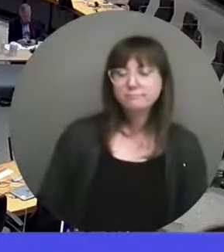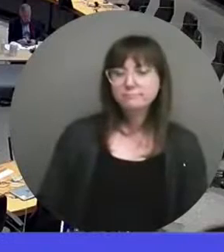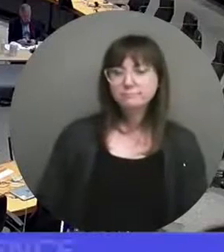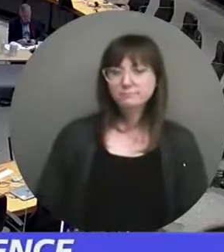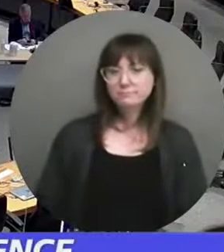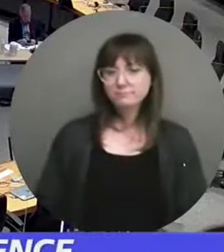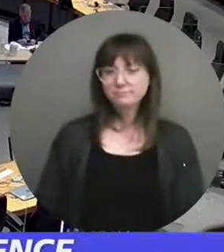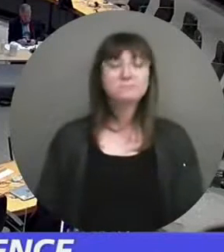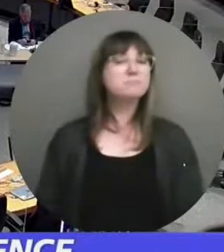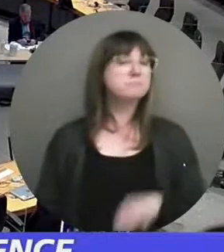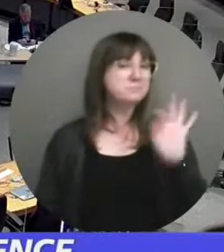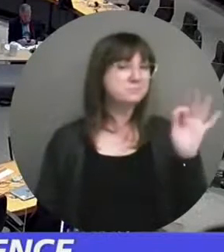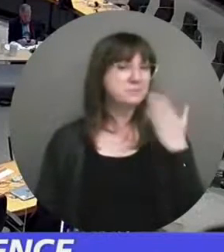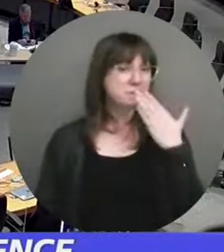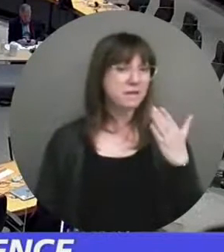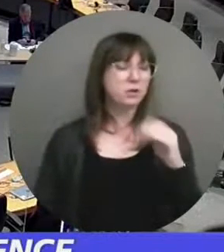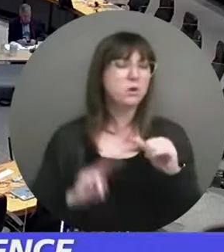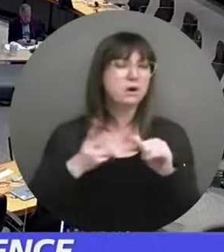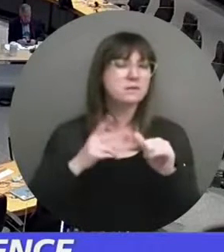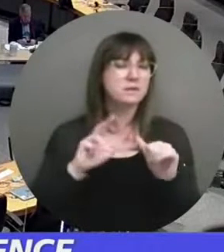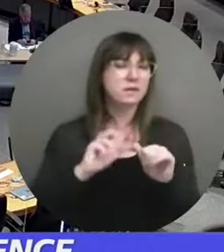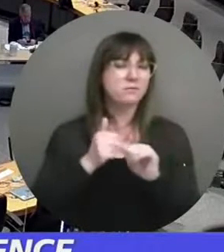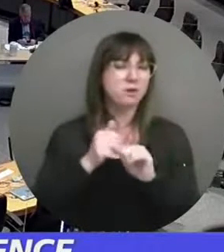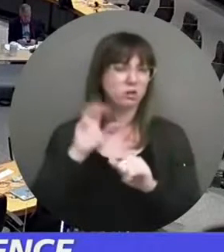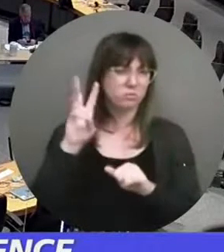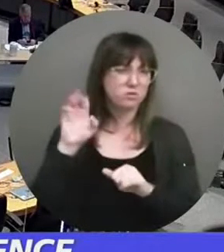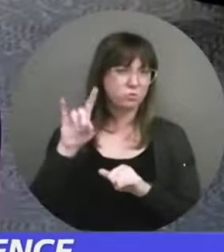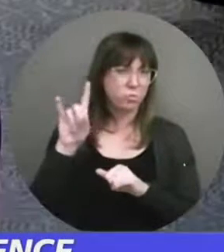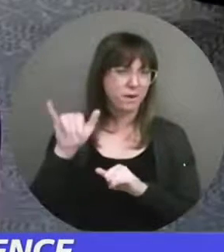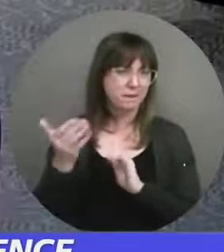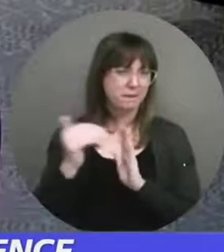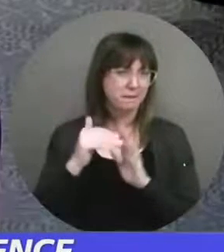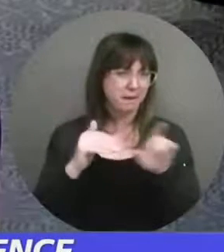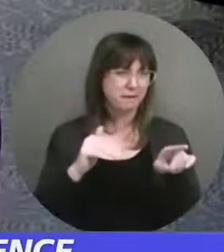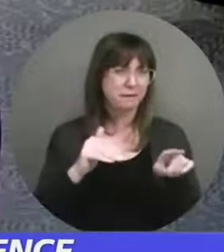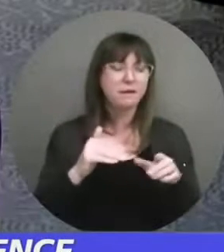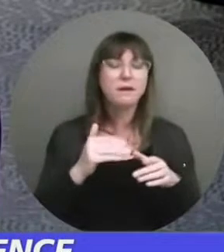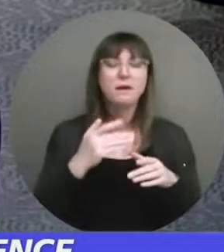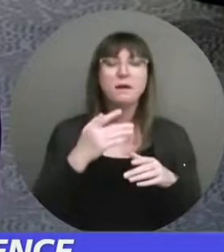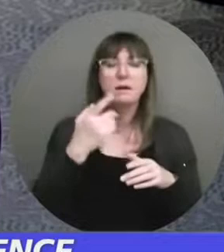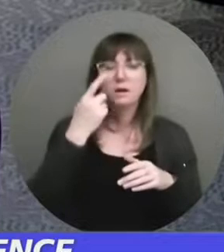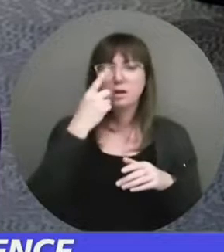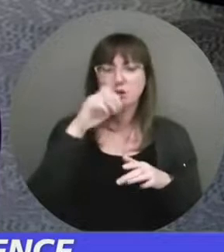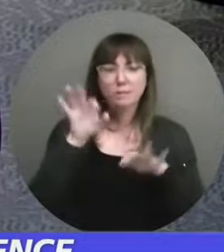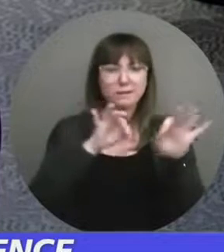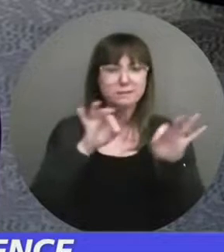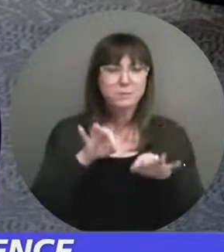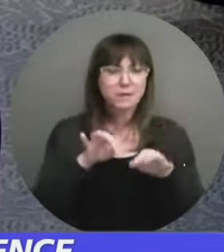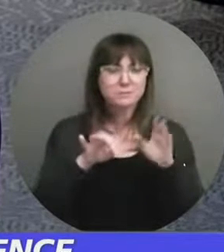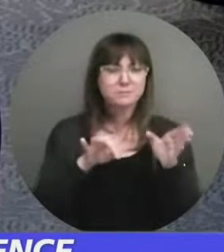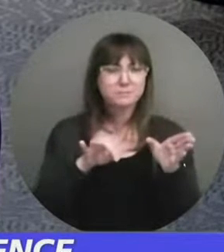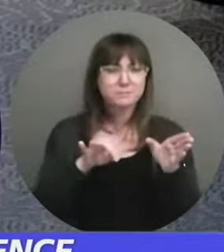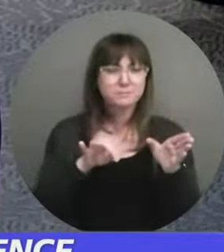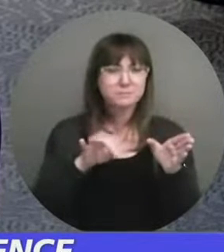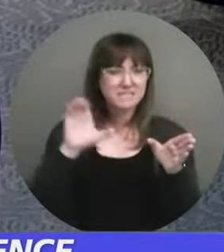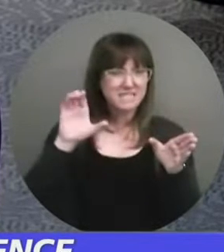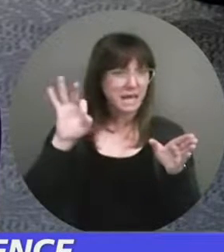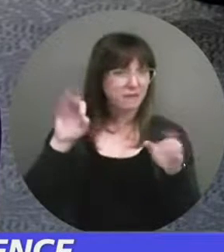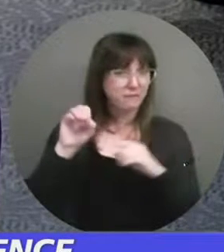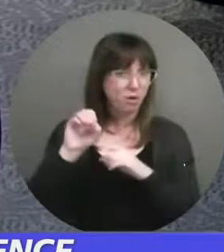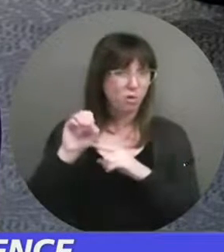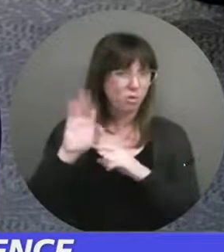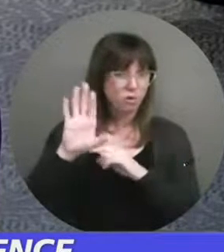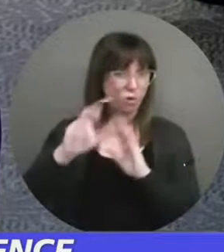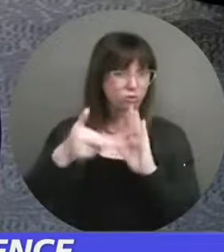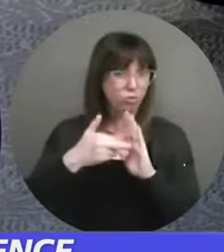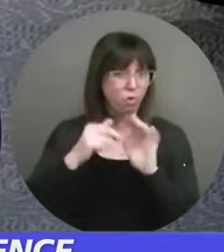Okay, thank you. Just a follow-up, Wendy, I wonder if you could just talk to us quickly about, you haven't been CFO for not even a year yet, and here you